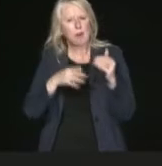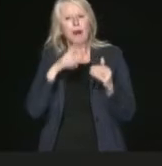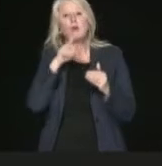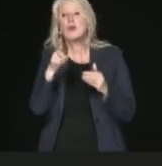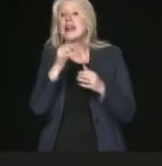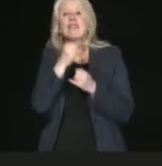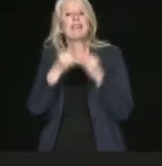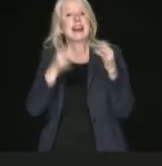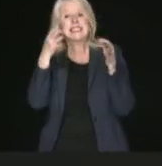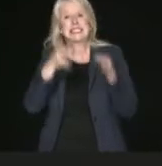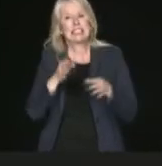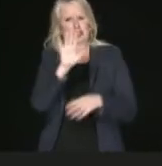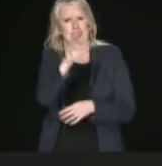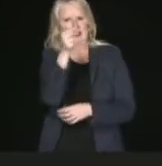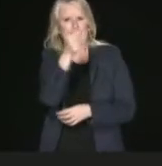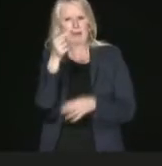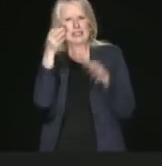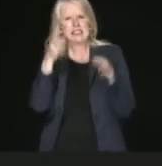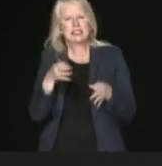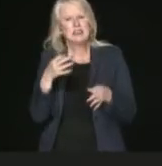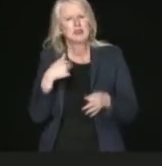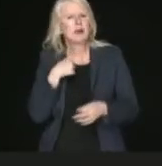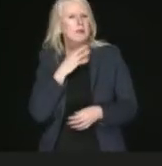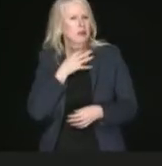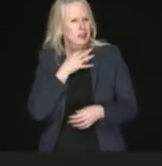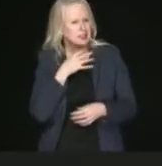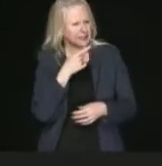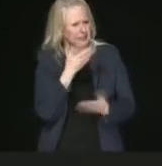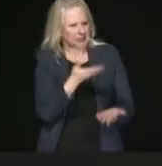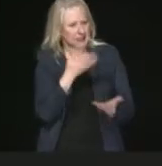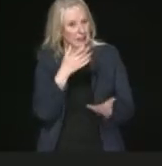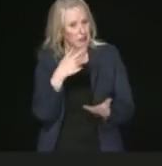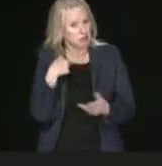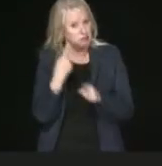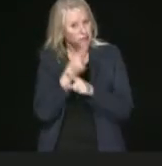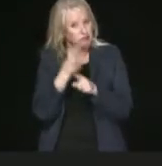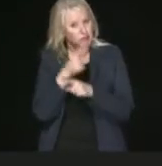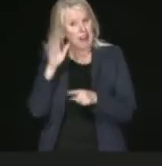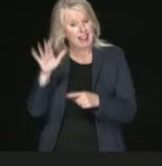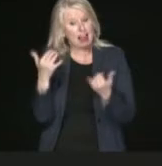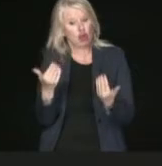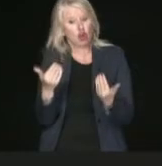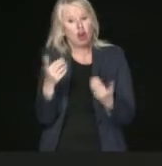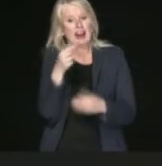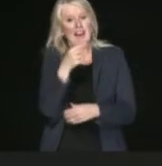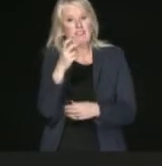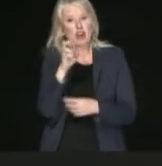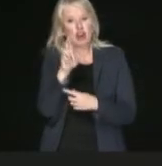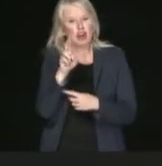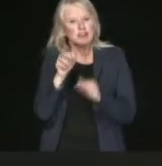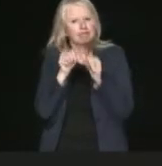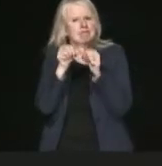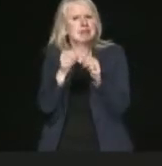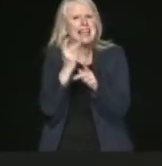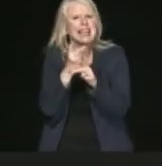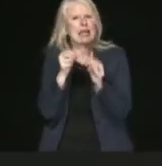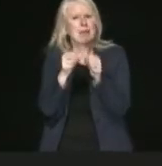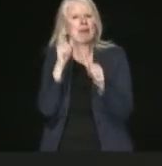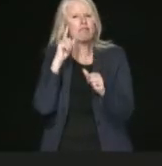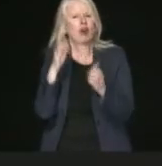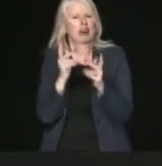decides. I'm just wondering if you think it makes sense for the current governor to stay on a bit longer to help underpin confidence during